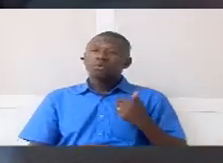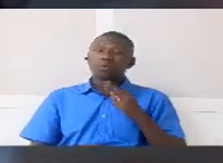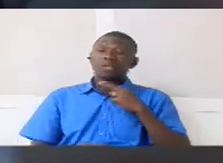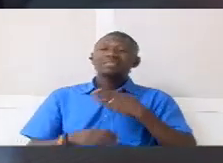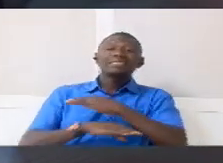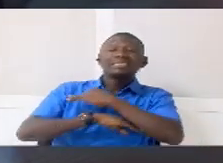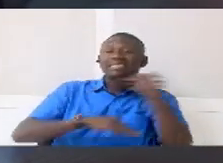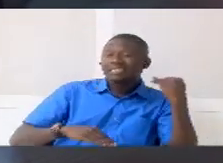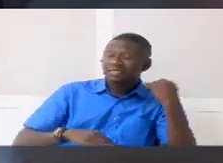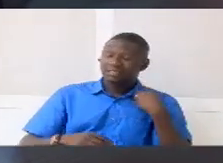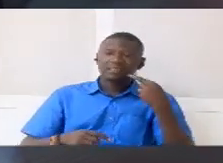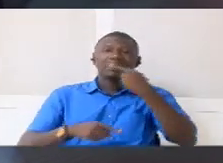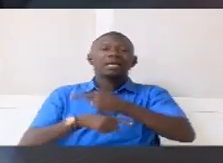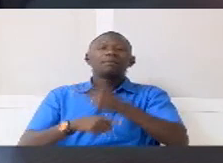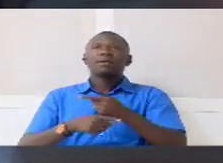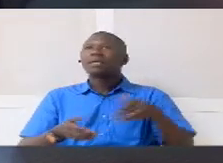in